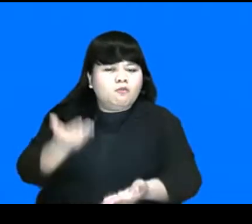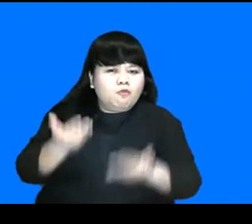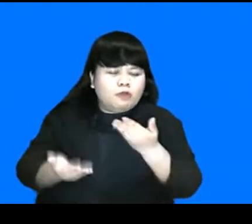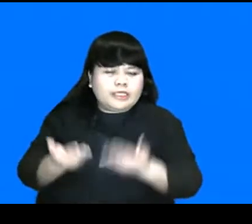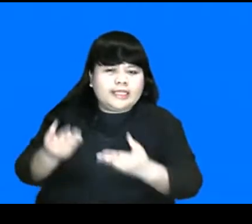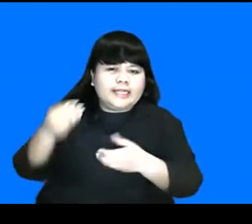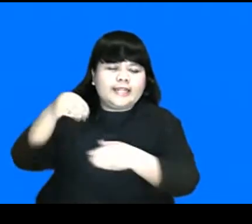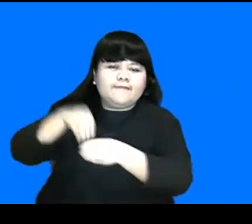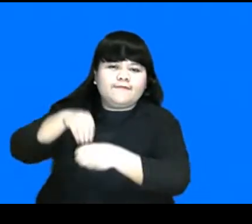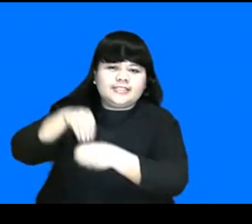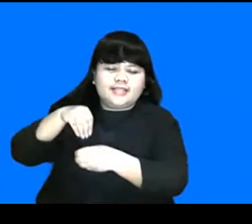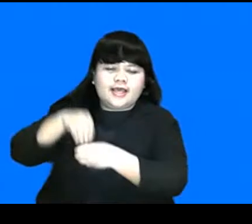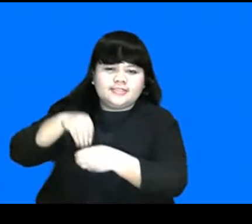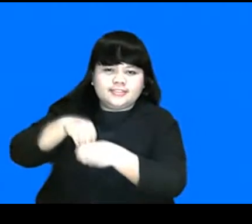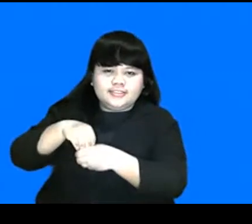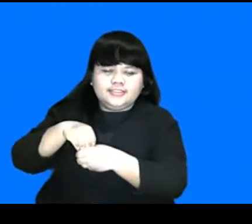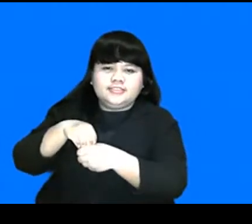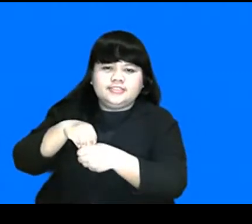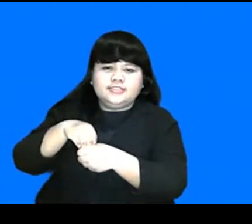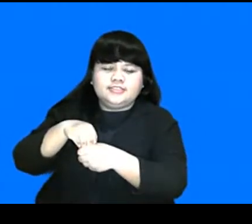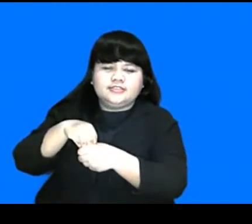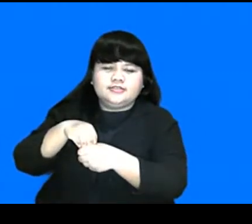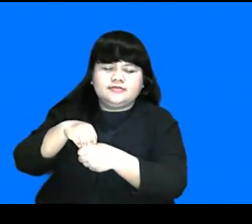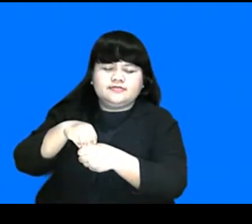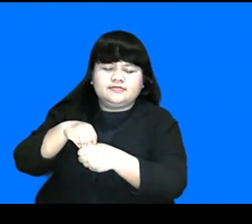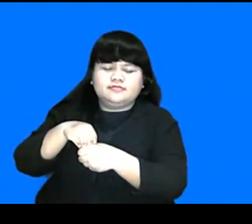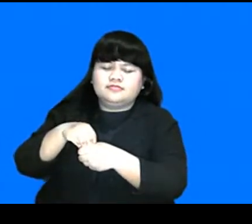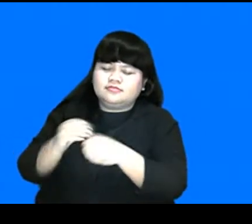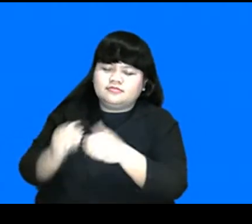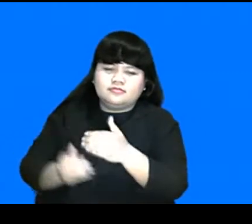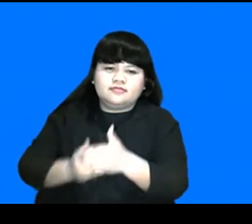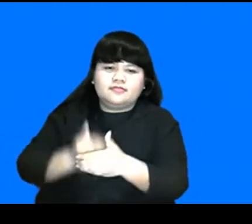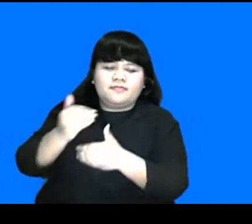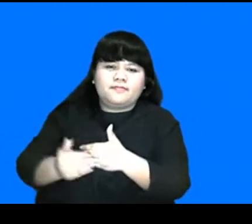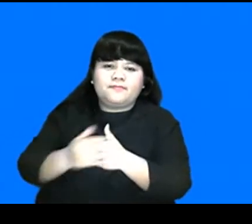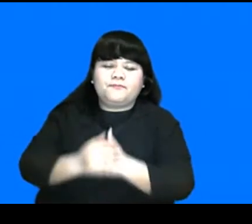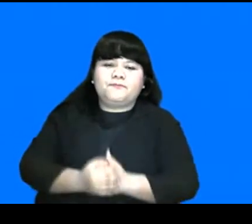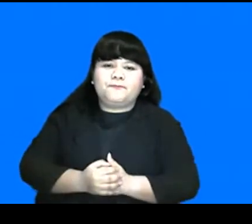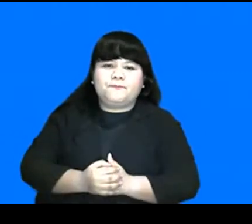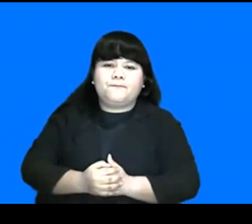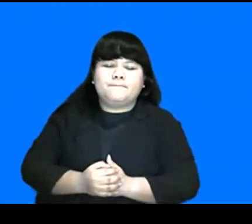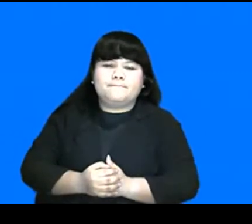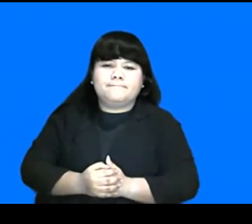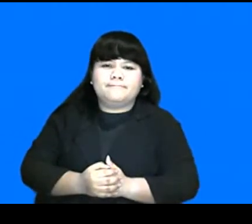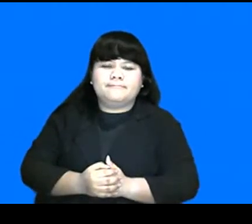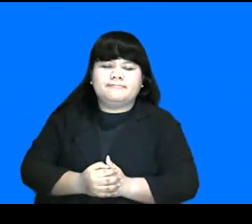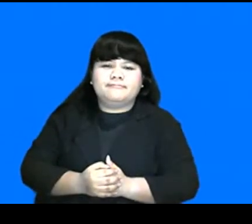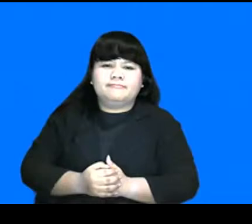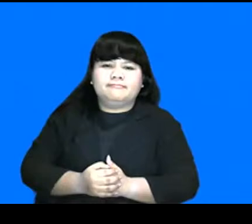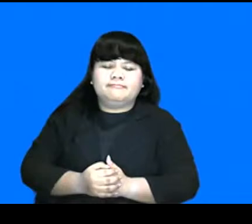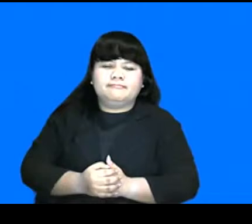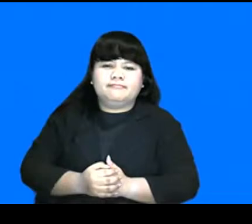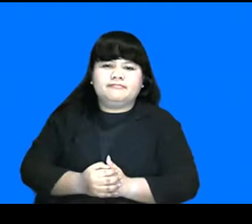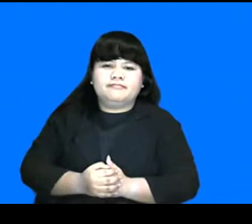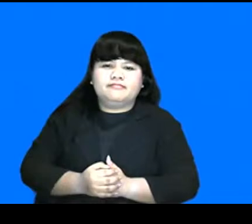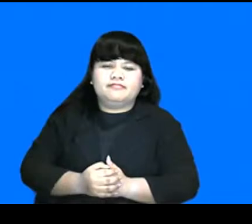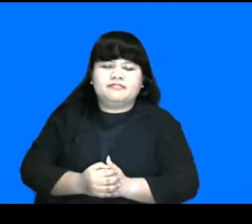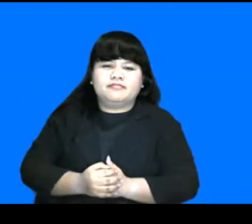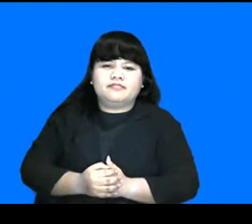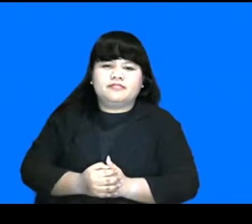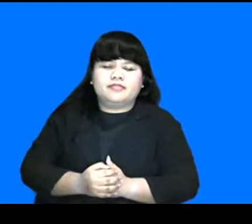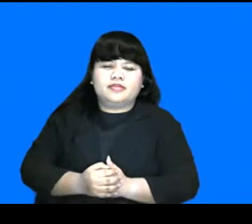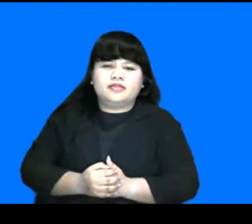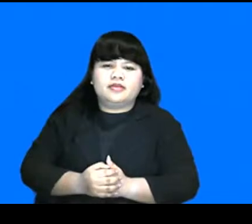class, and vacant housing is a very common thing. And I actually think, and that's a kind of wealth tax that you are talking